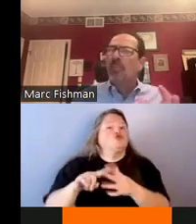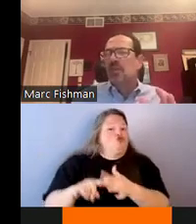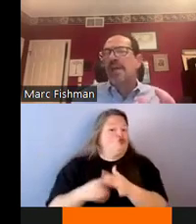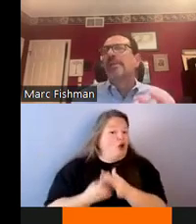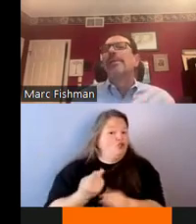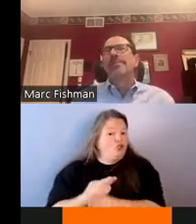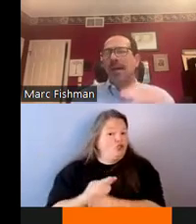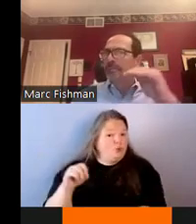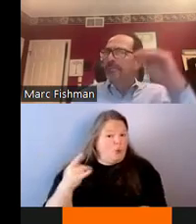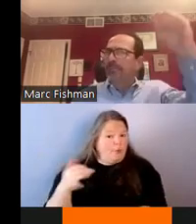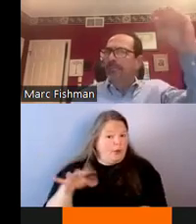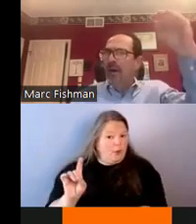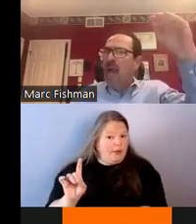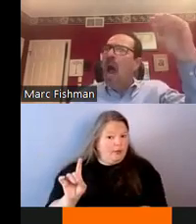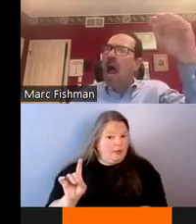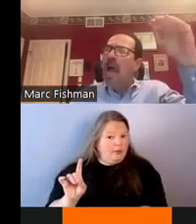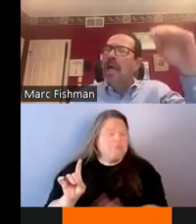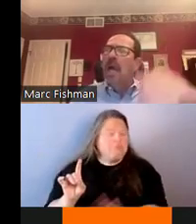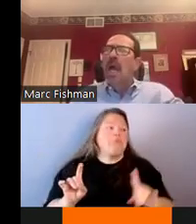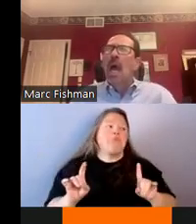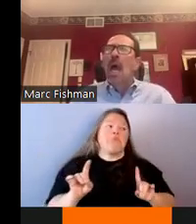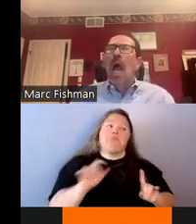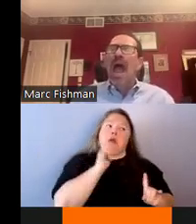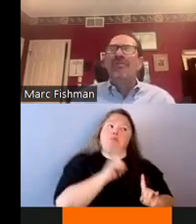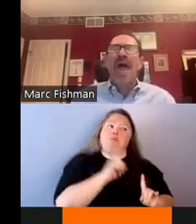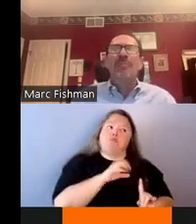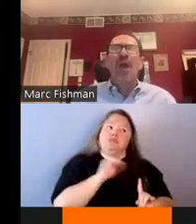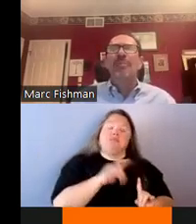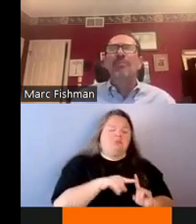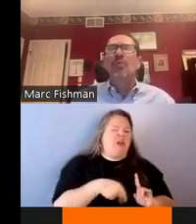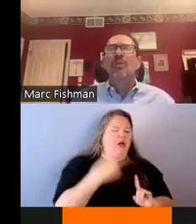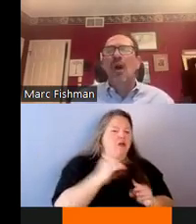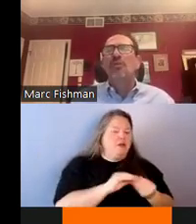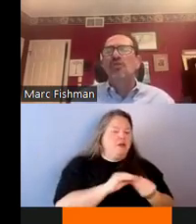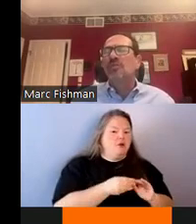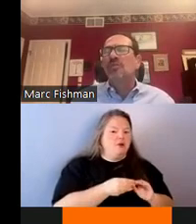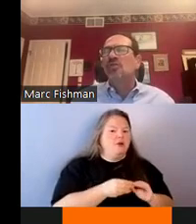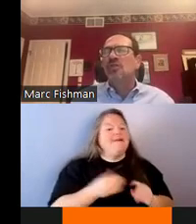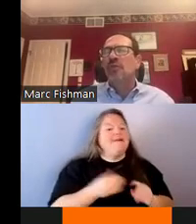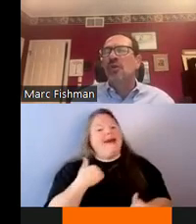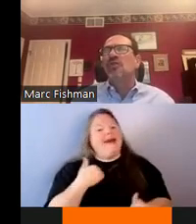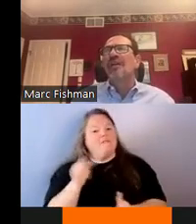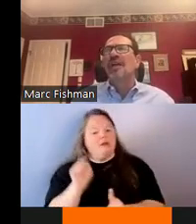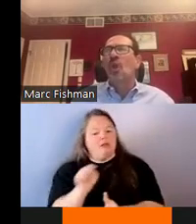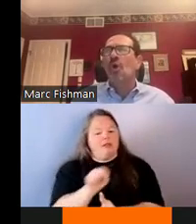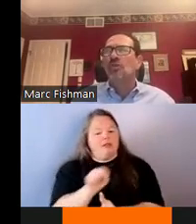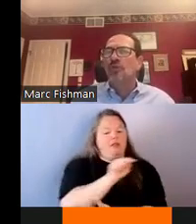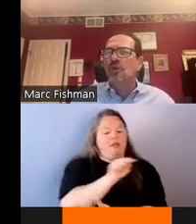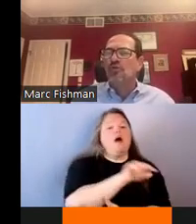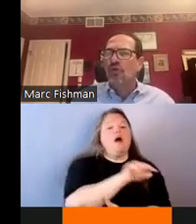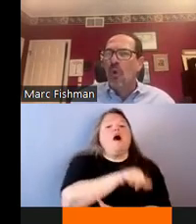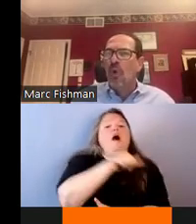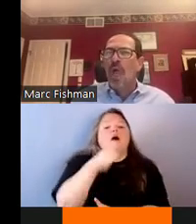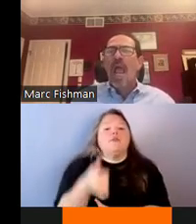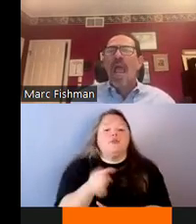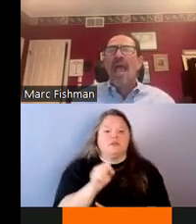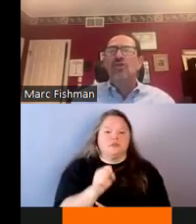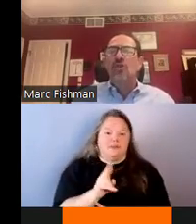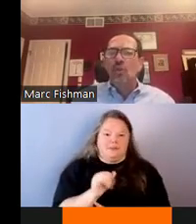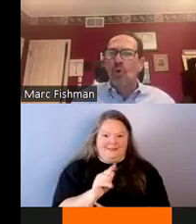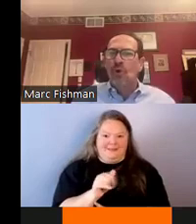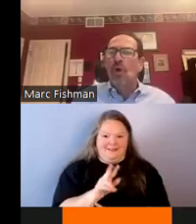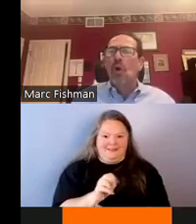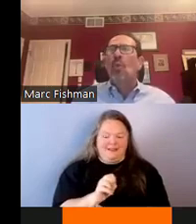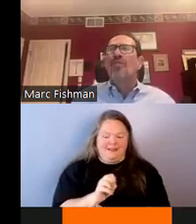not 100%, but pretty high, have had problems with other substances first, have had loss of control